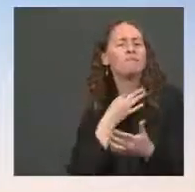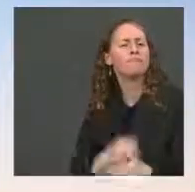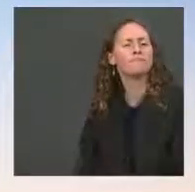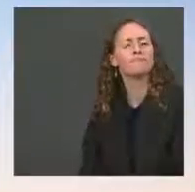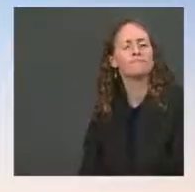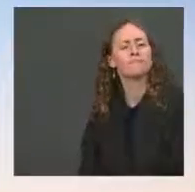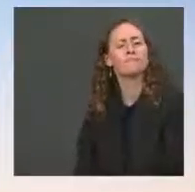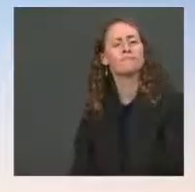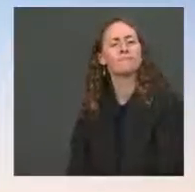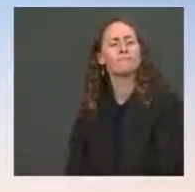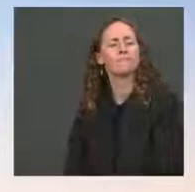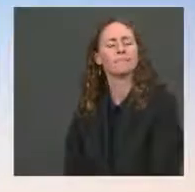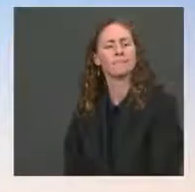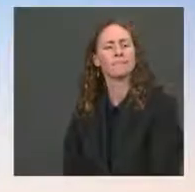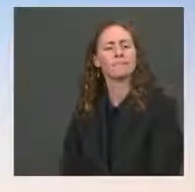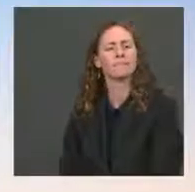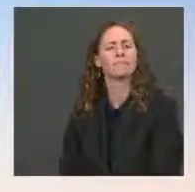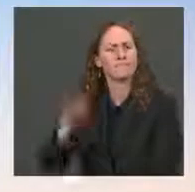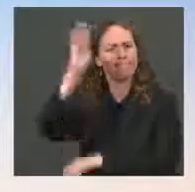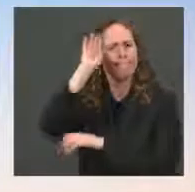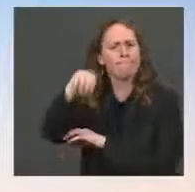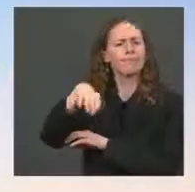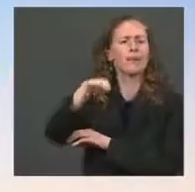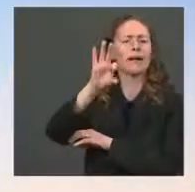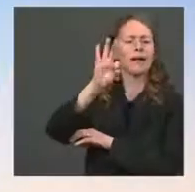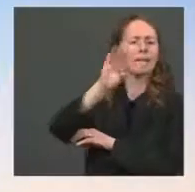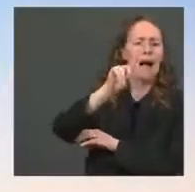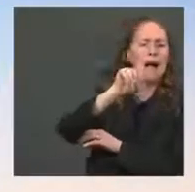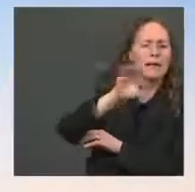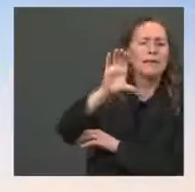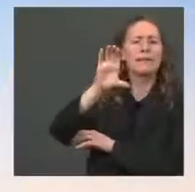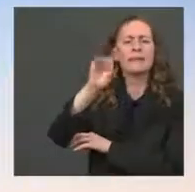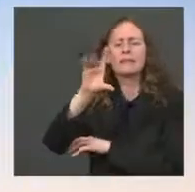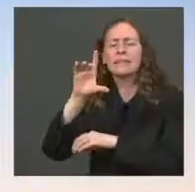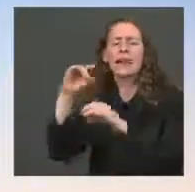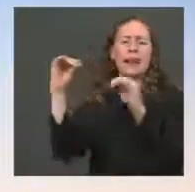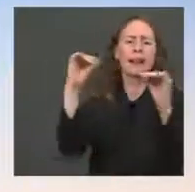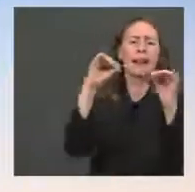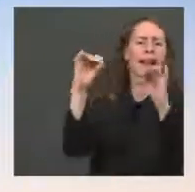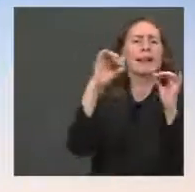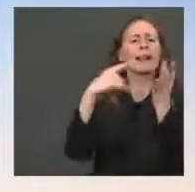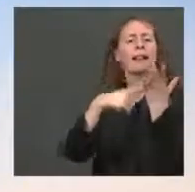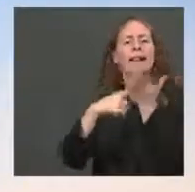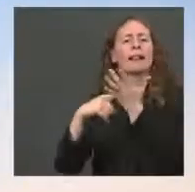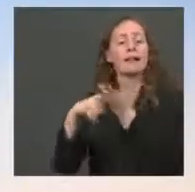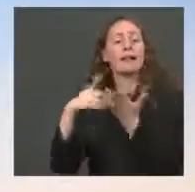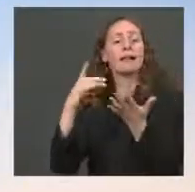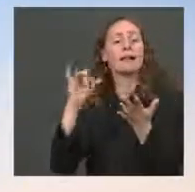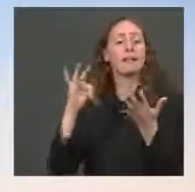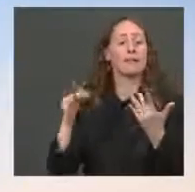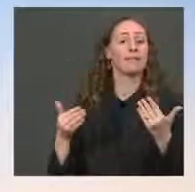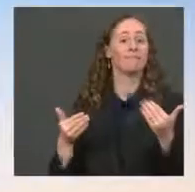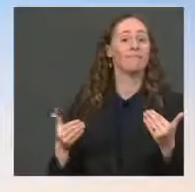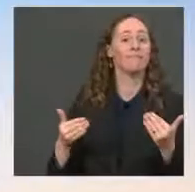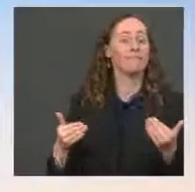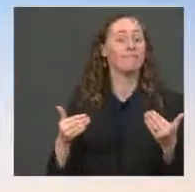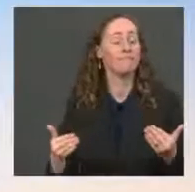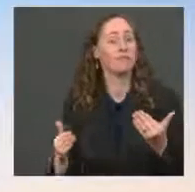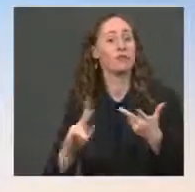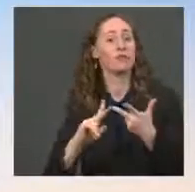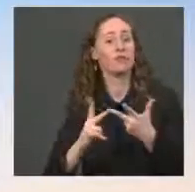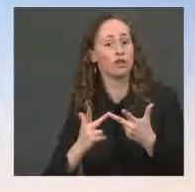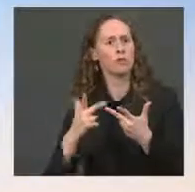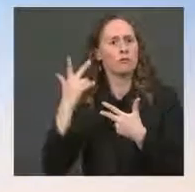and this battle, reports of this battle between moving forward with this timeline and getting the regulators and the scientists mm-hmm. to sign off on